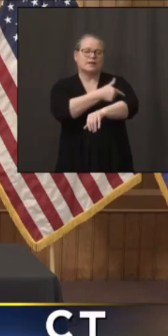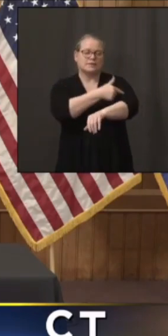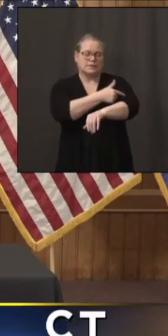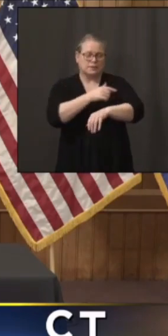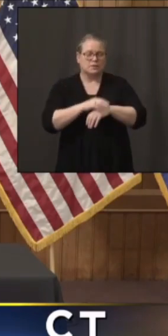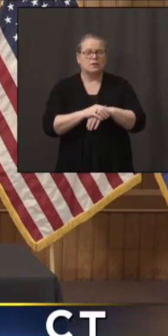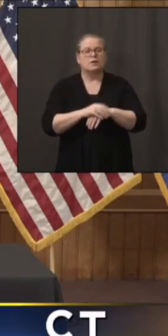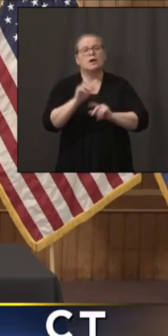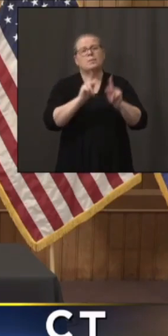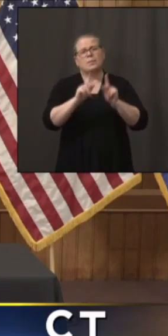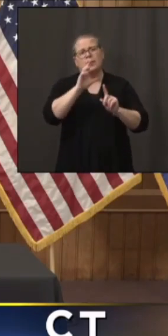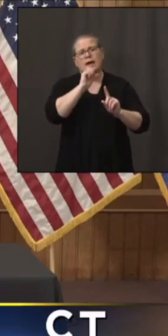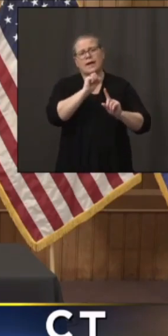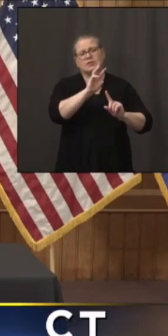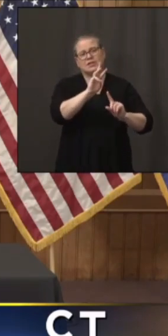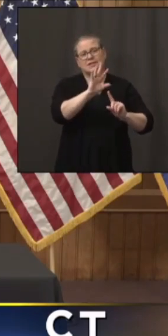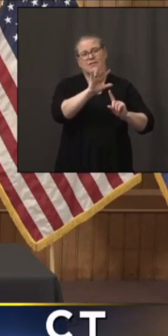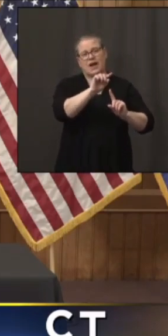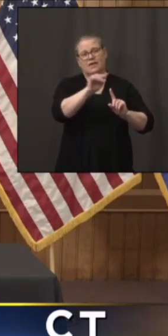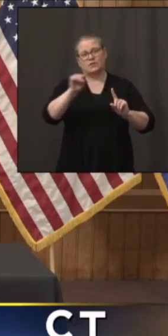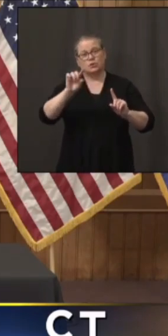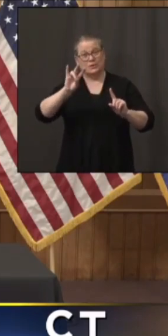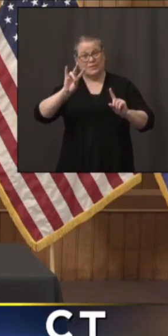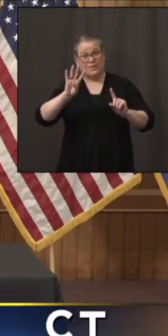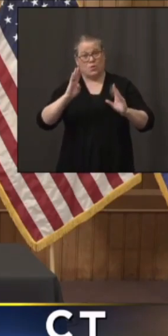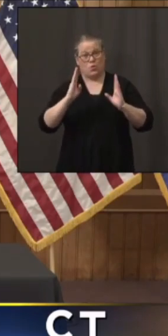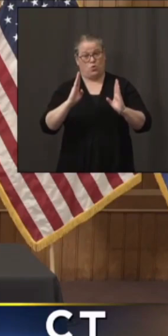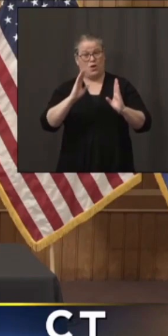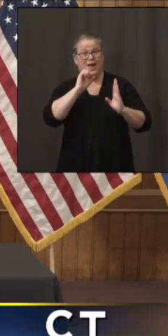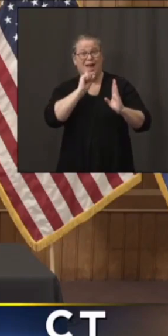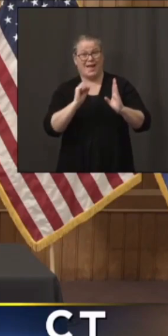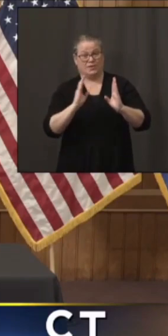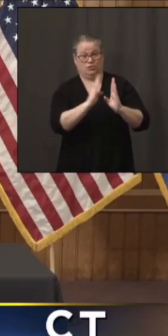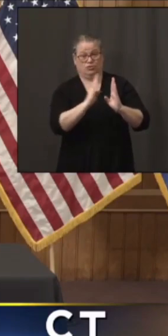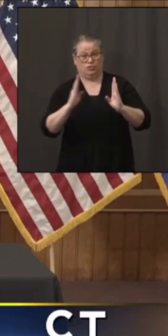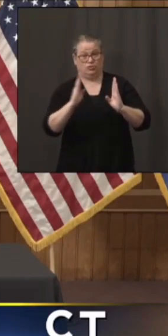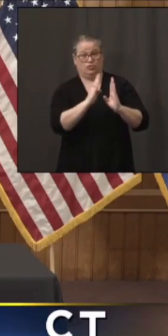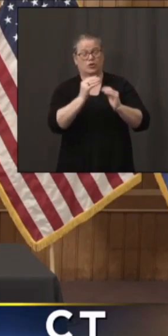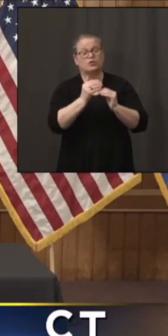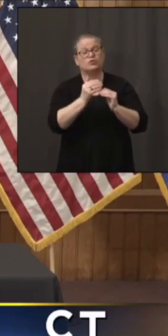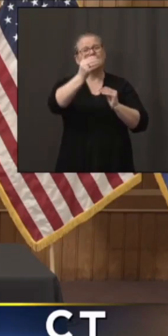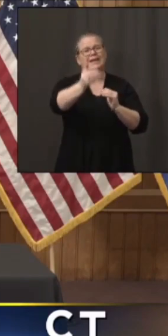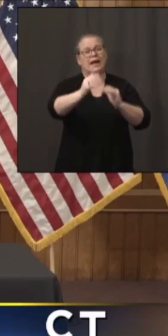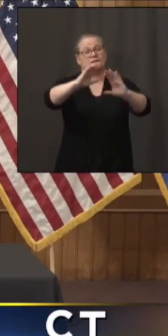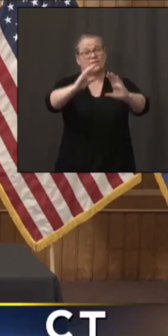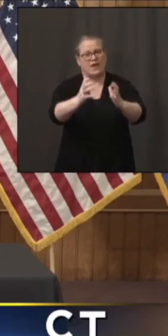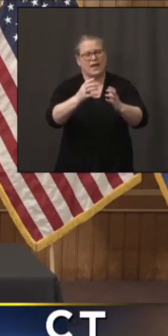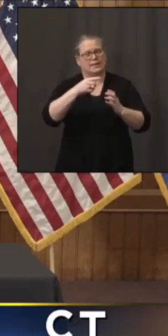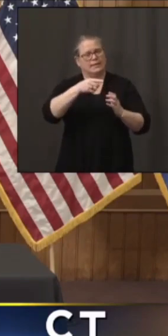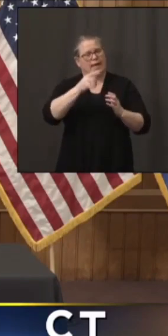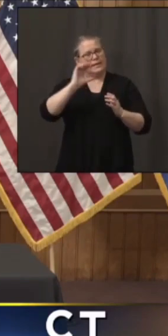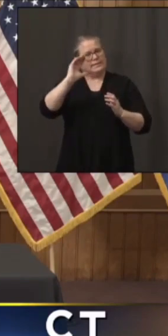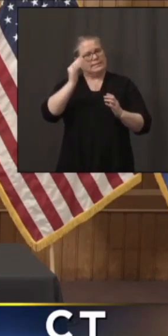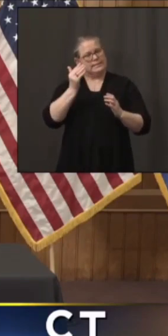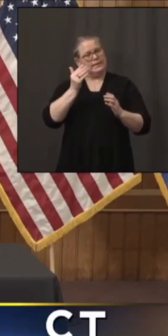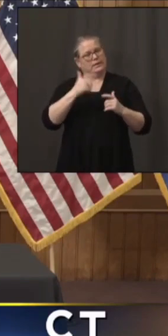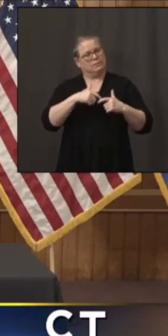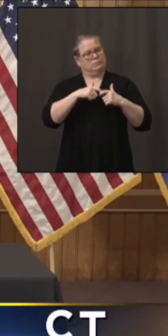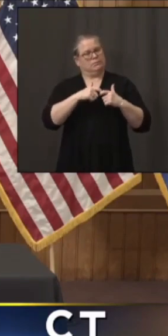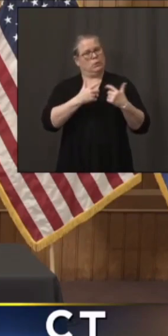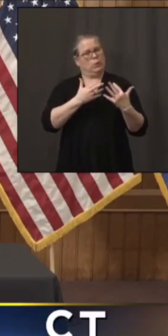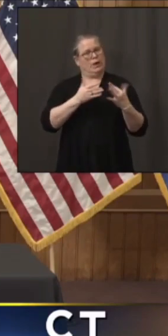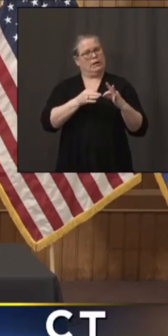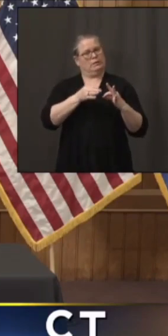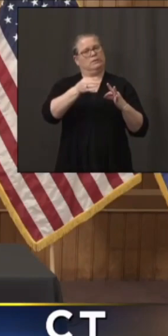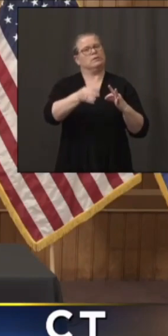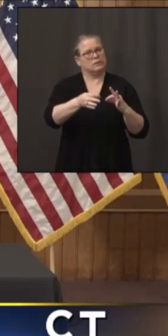74 to the next phase and younger people with serious pre-existing conditions. Again, just your personal